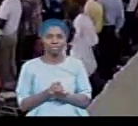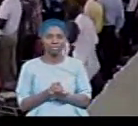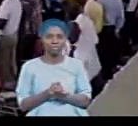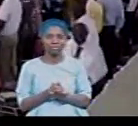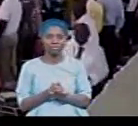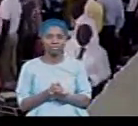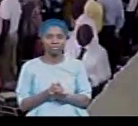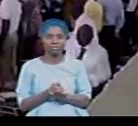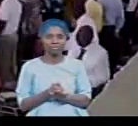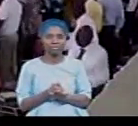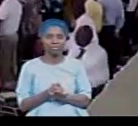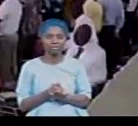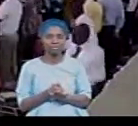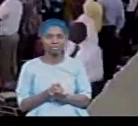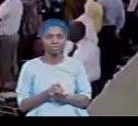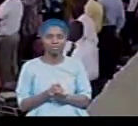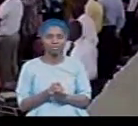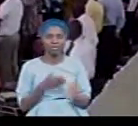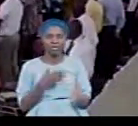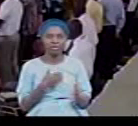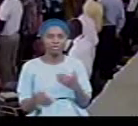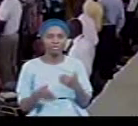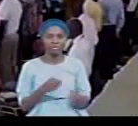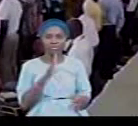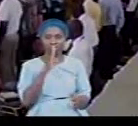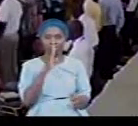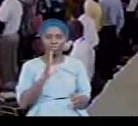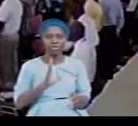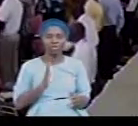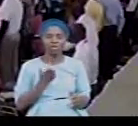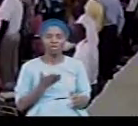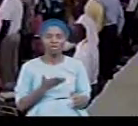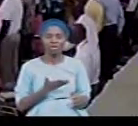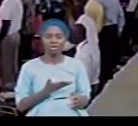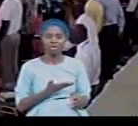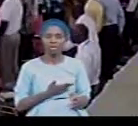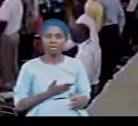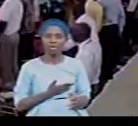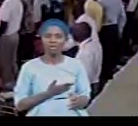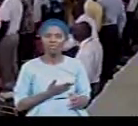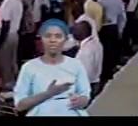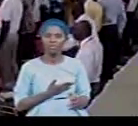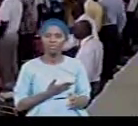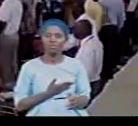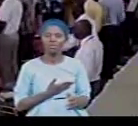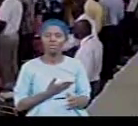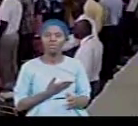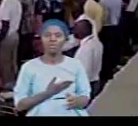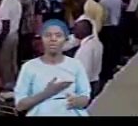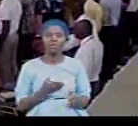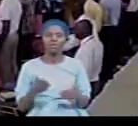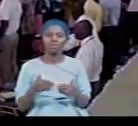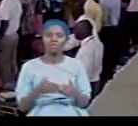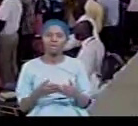irrespective of our background, we need that grace.